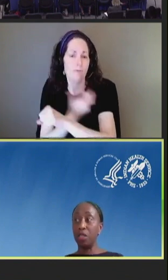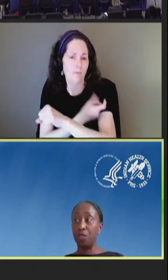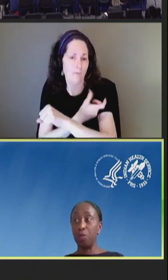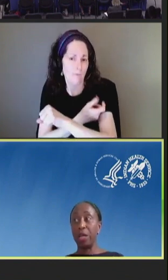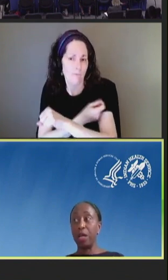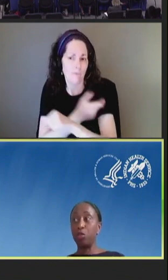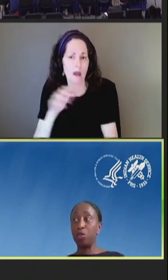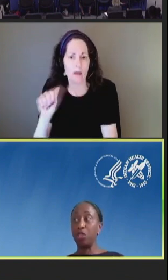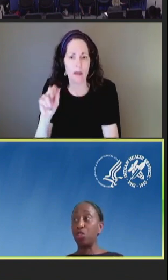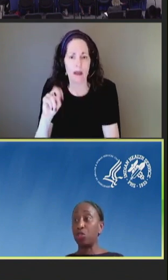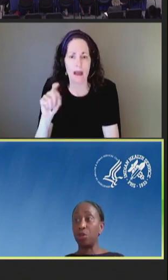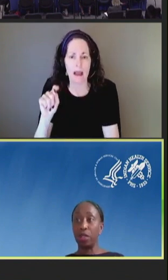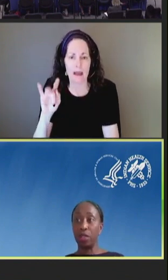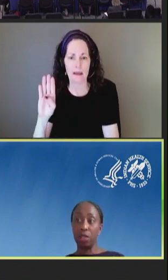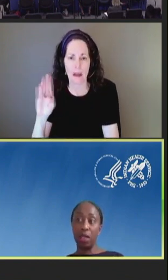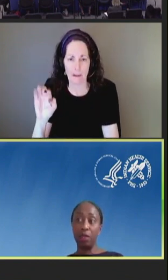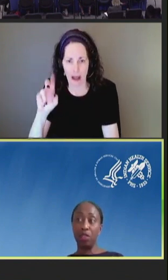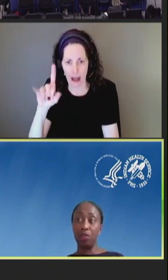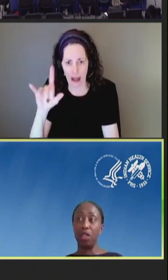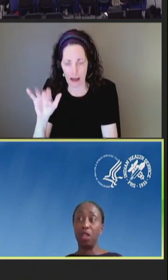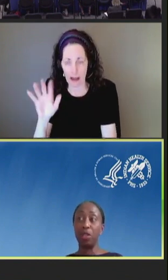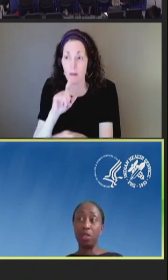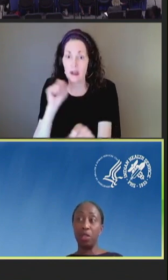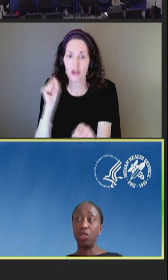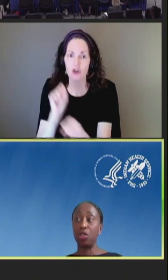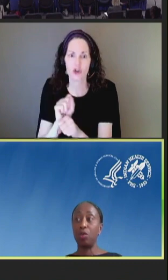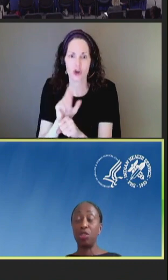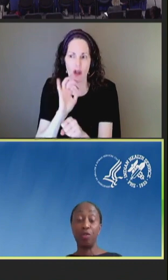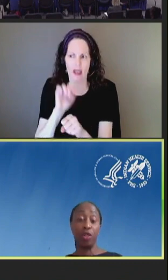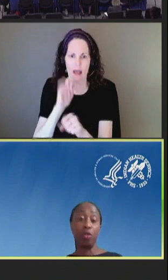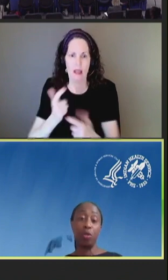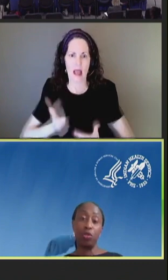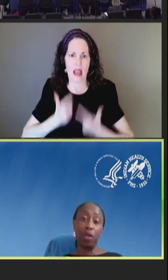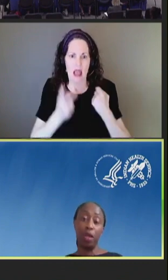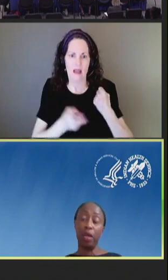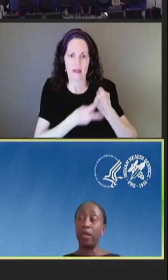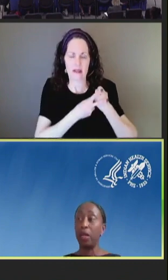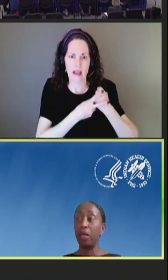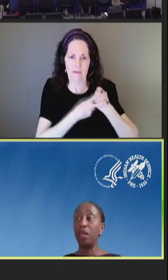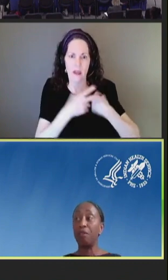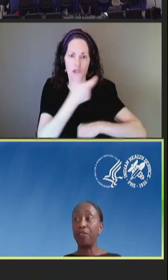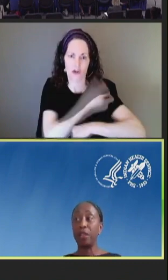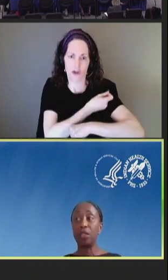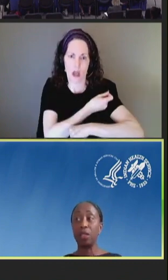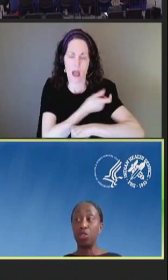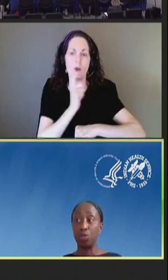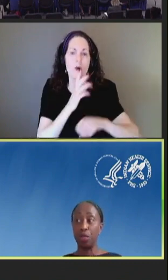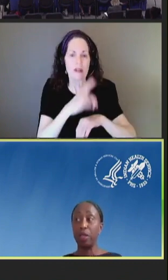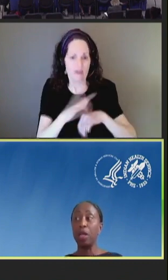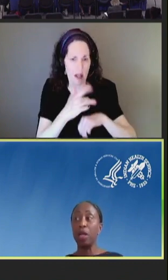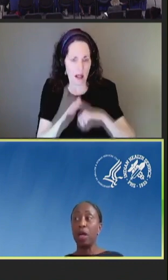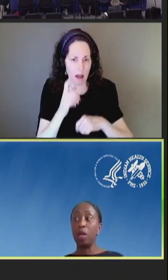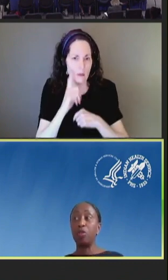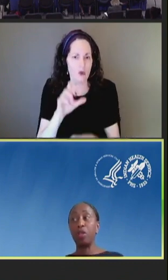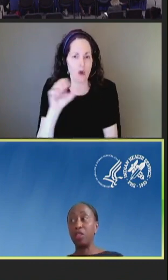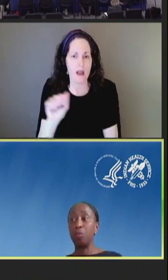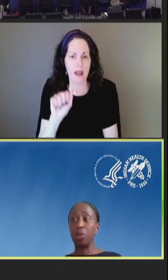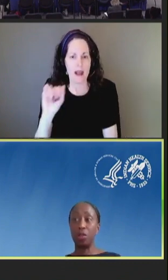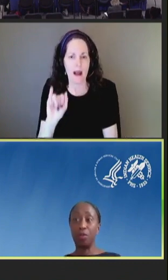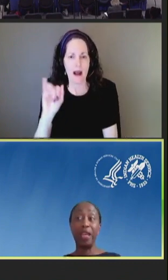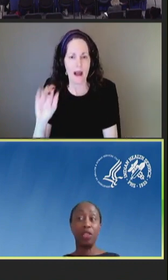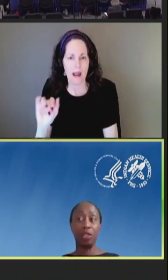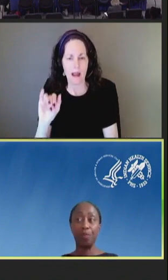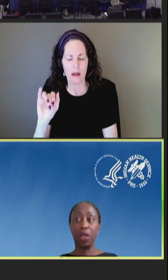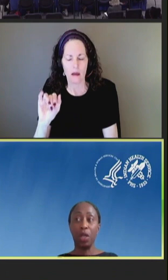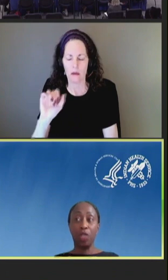antibody nasivimab to ensure that this life-saving immunization was available to AIAN infants and children up to 19 months